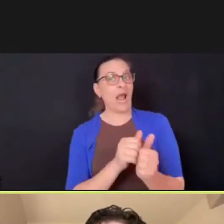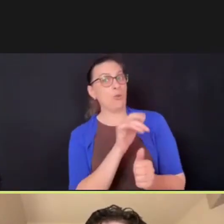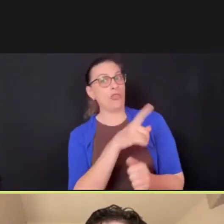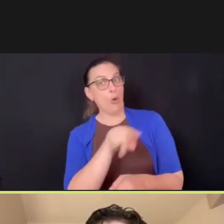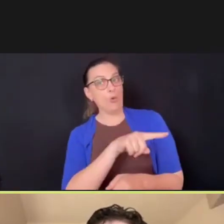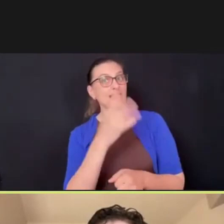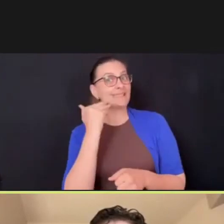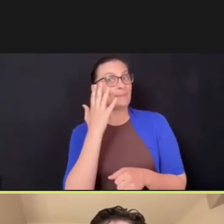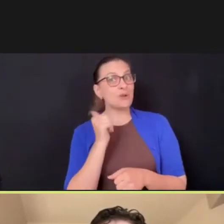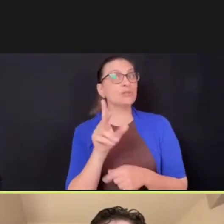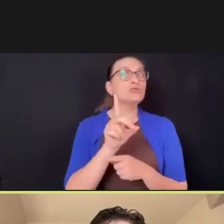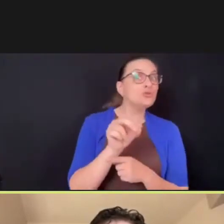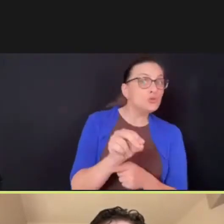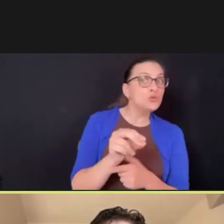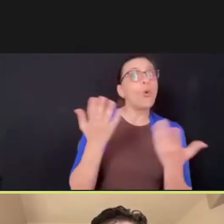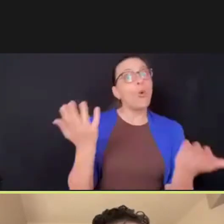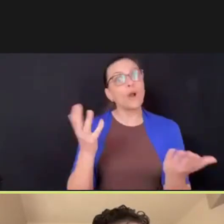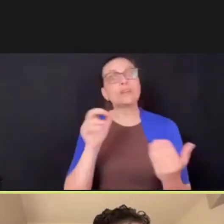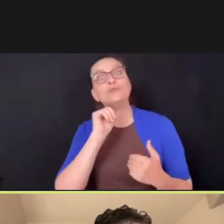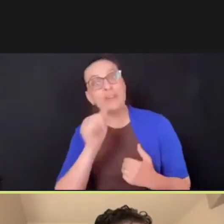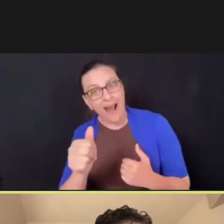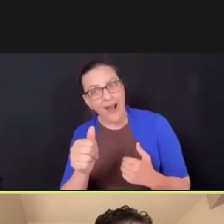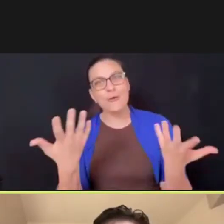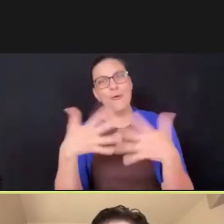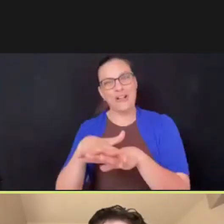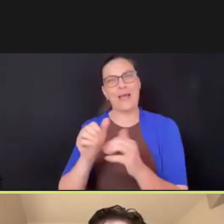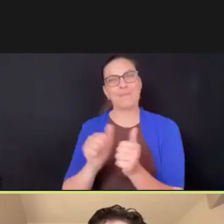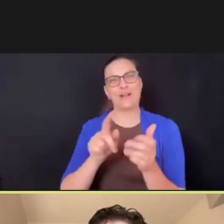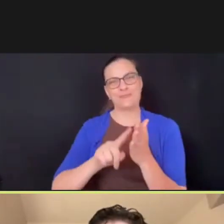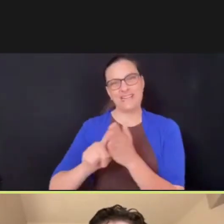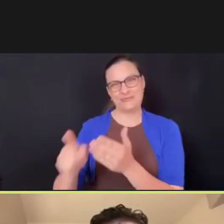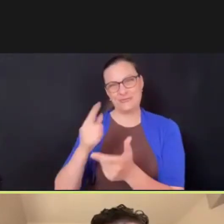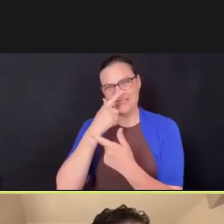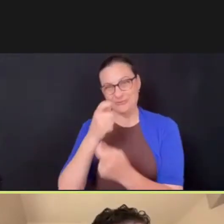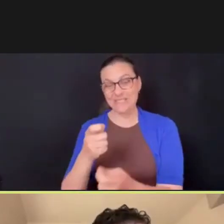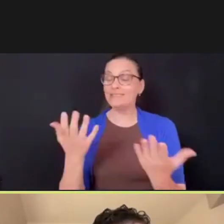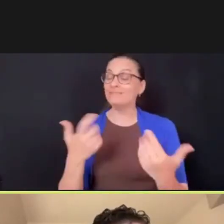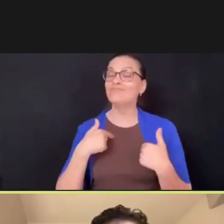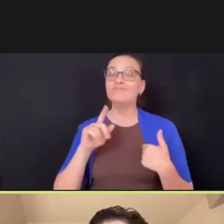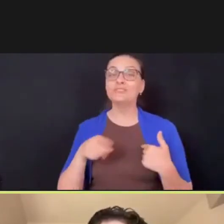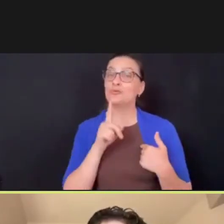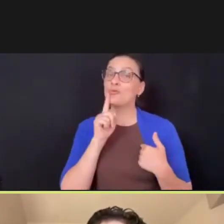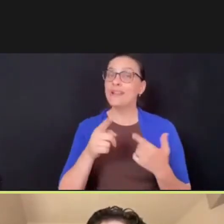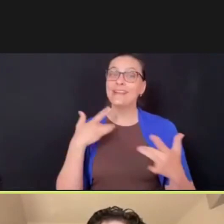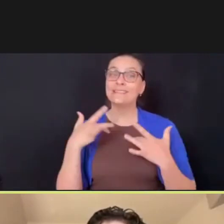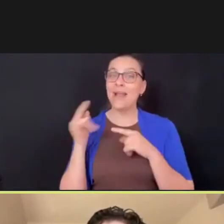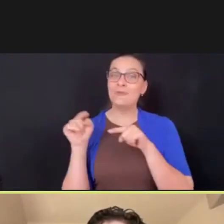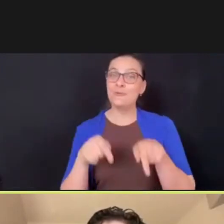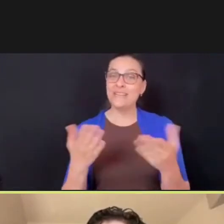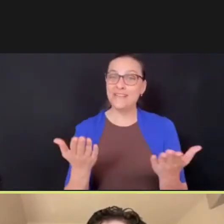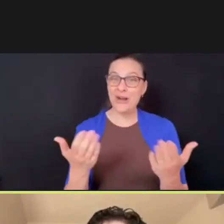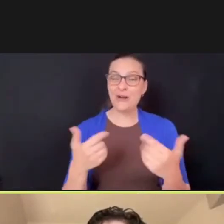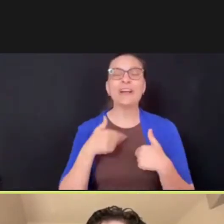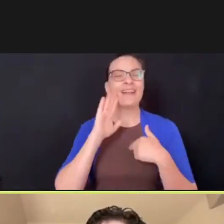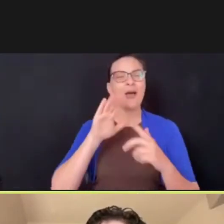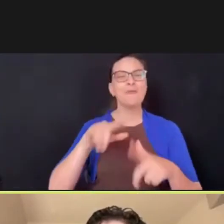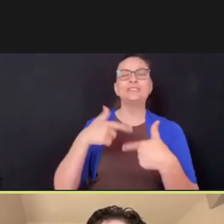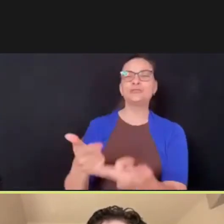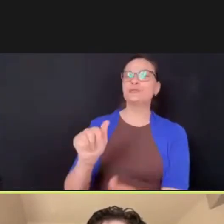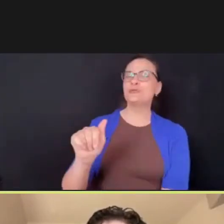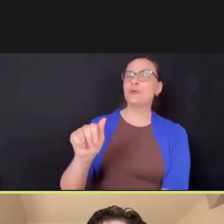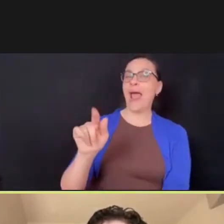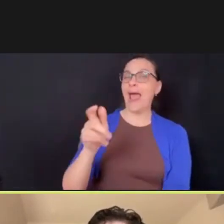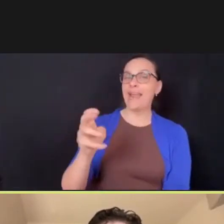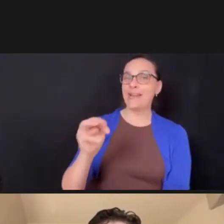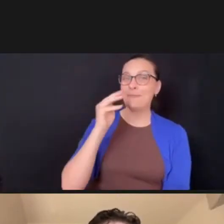research interests. And I'm just really excited to be here. And I'll turn it over to Adam for the next